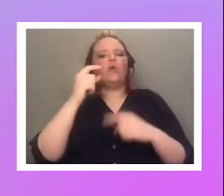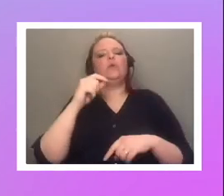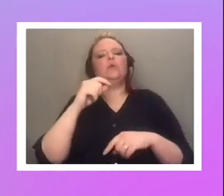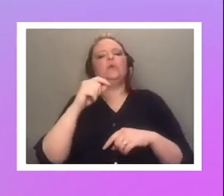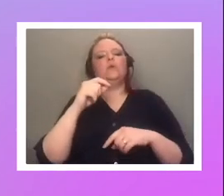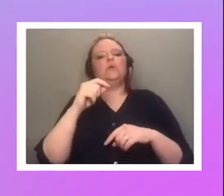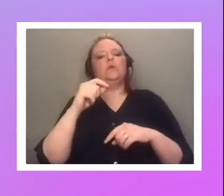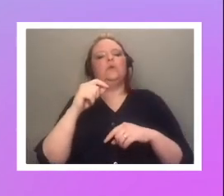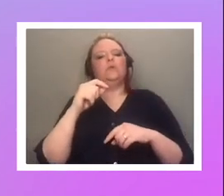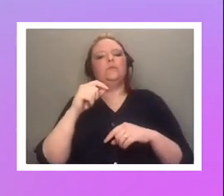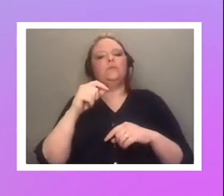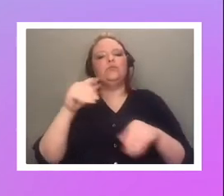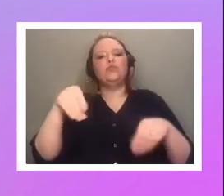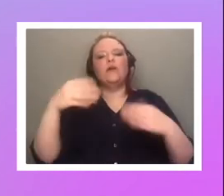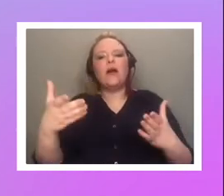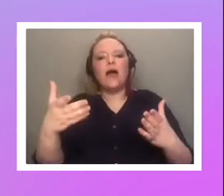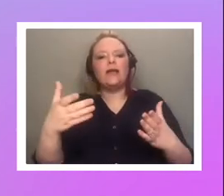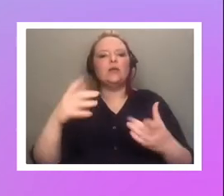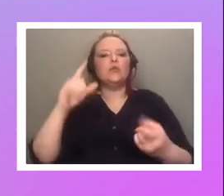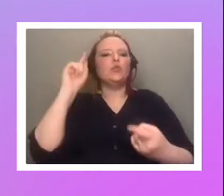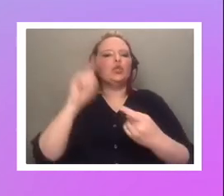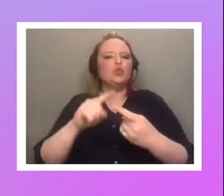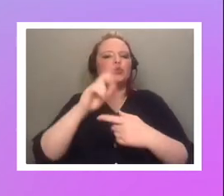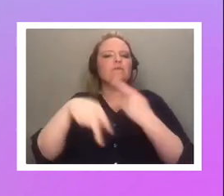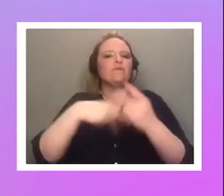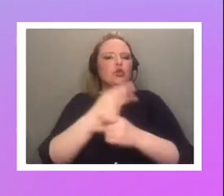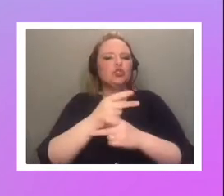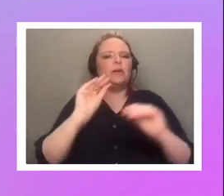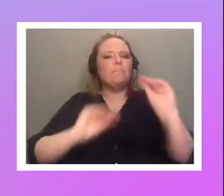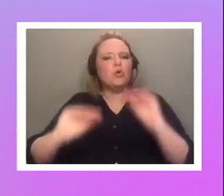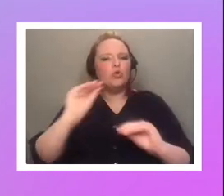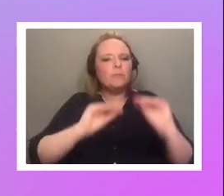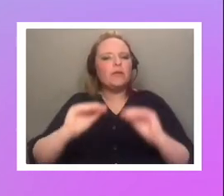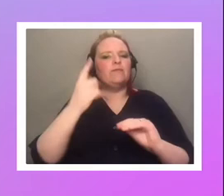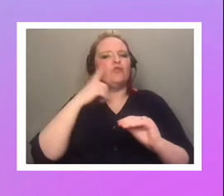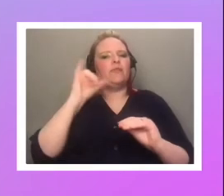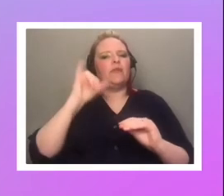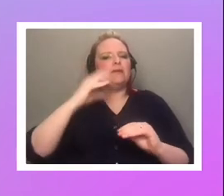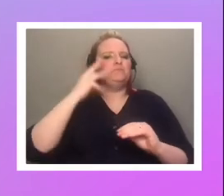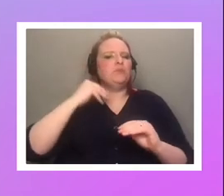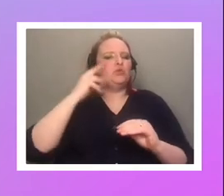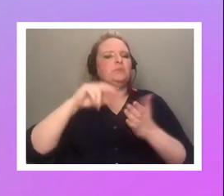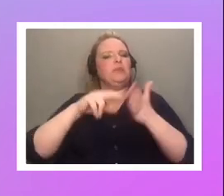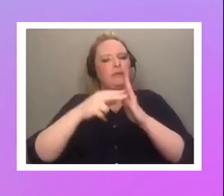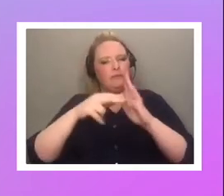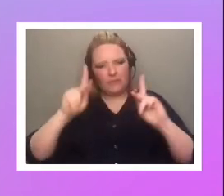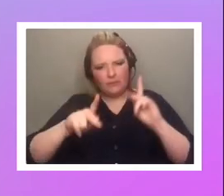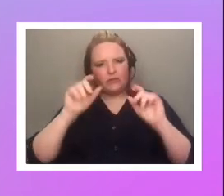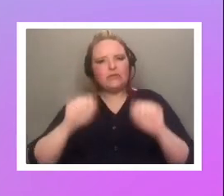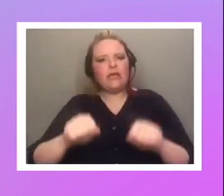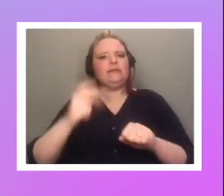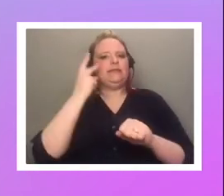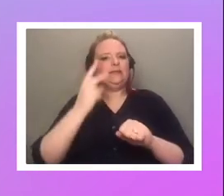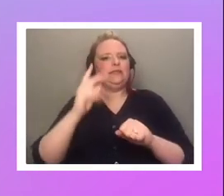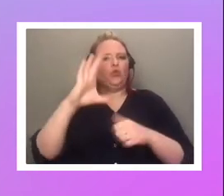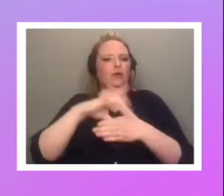consider providing a reduced version of the experience as well, so that people can actually get to your